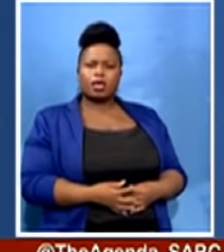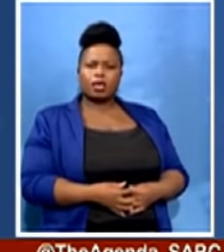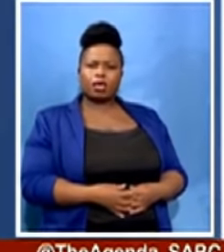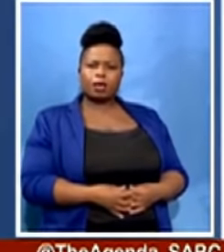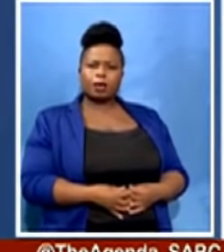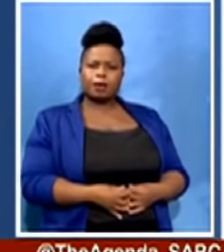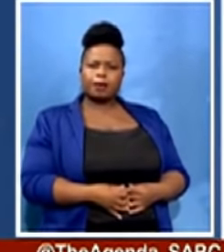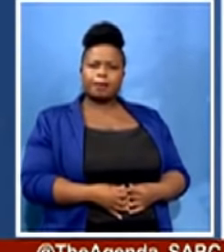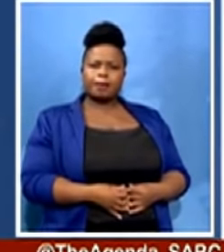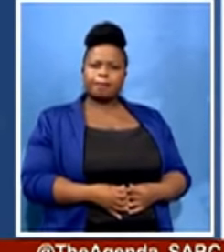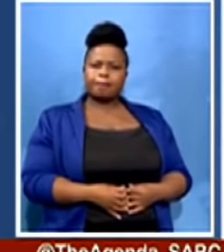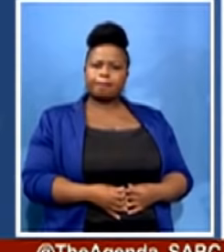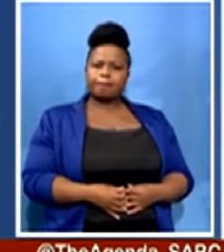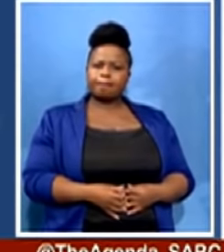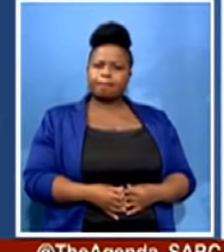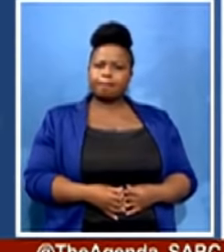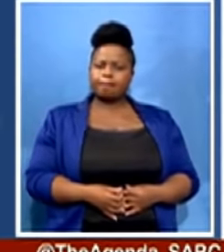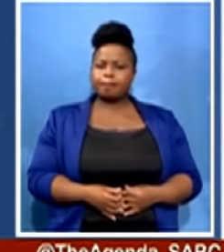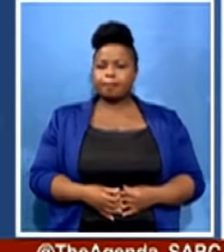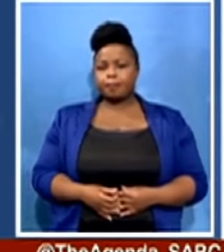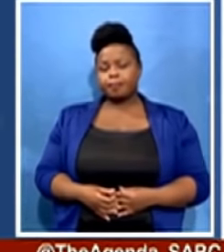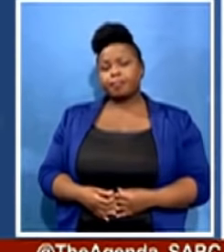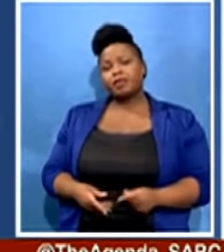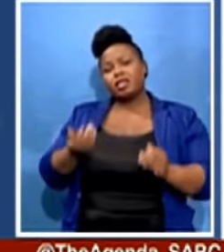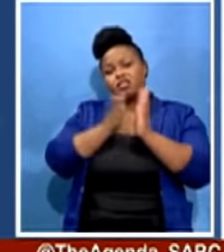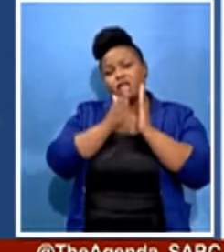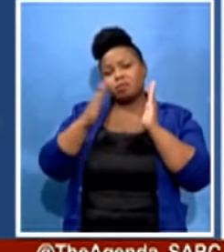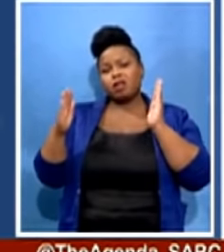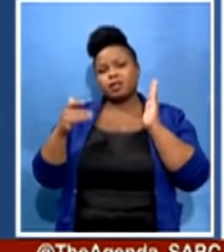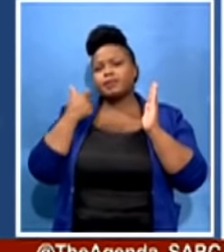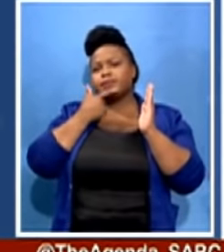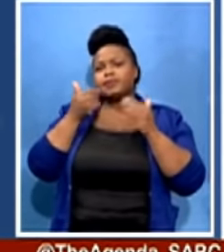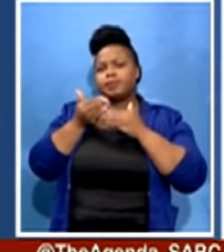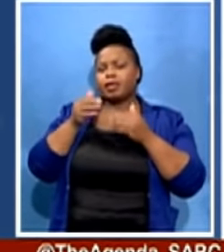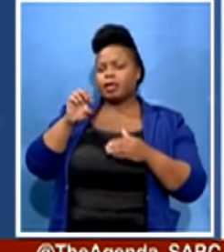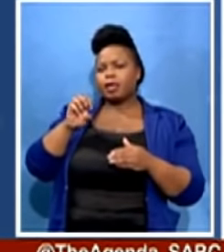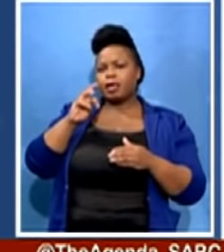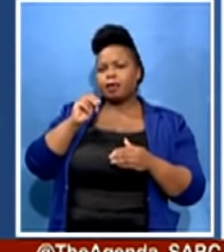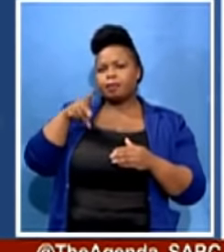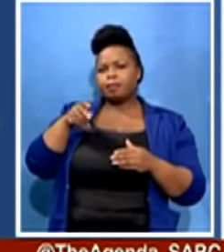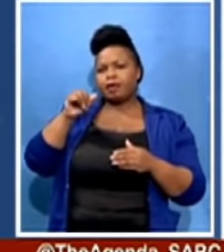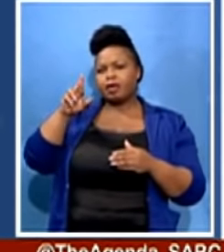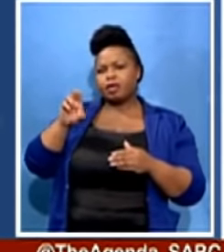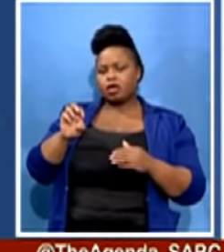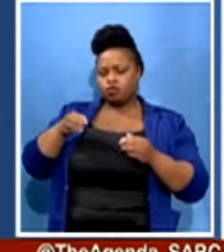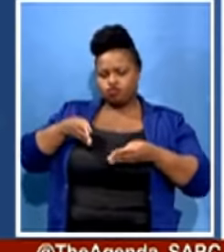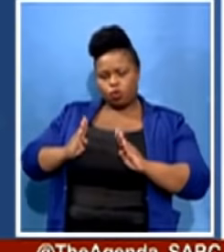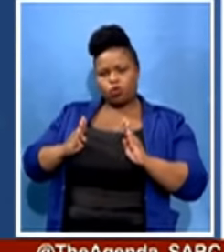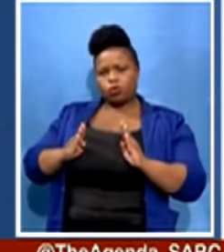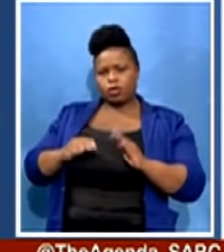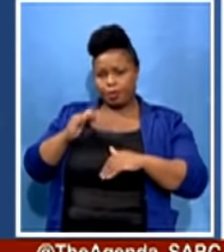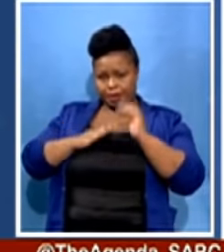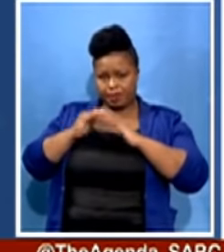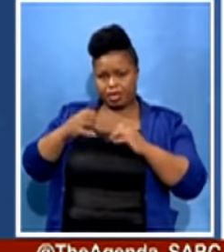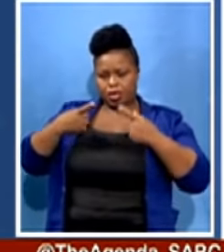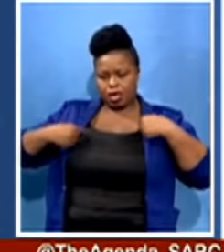Well, it's located closer to the Empire Road. Our building is on Empire Road. Right. And it's the library